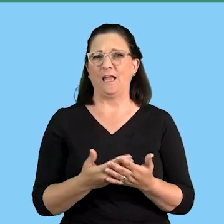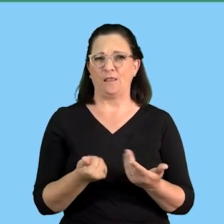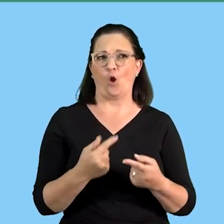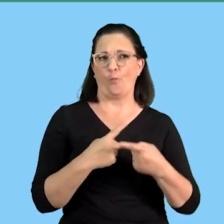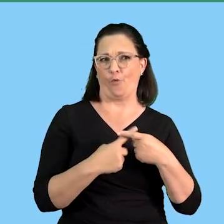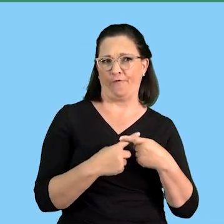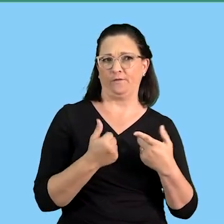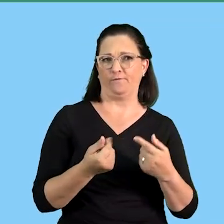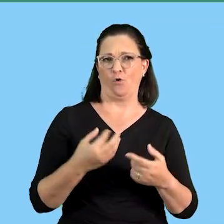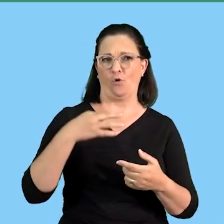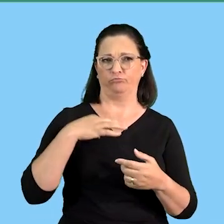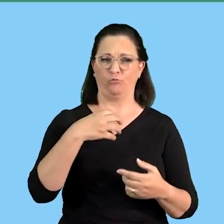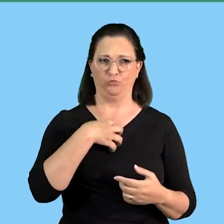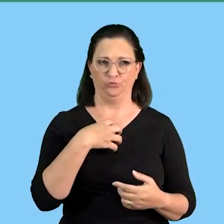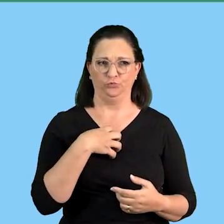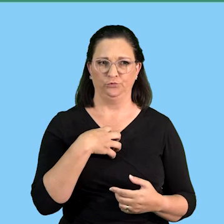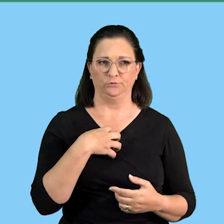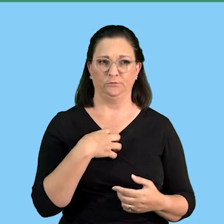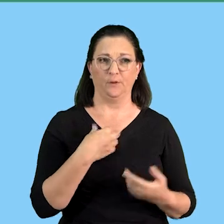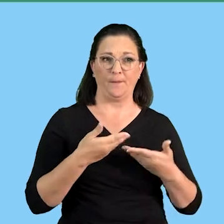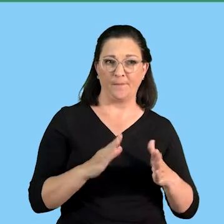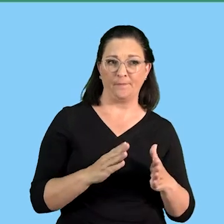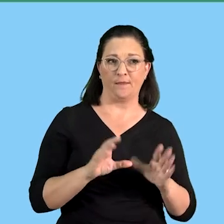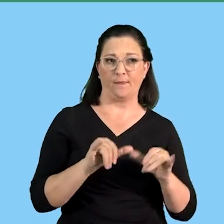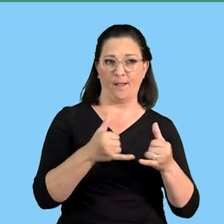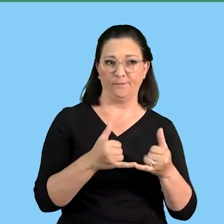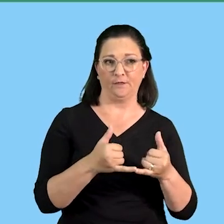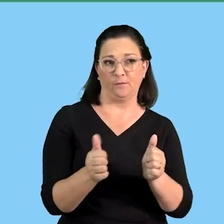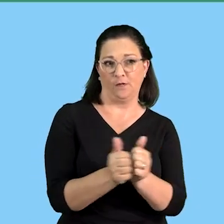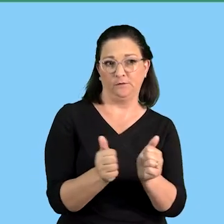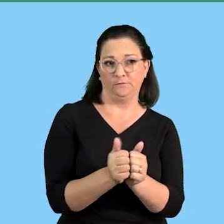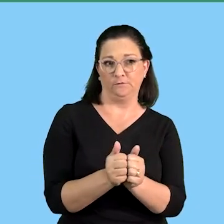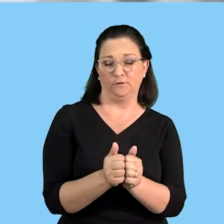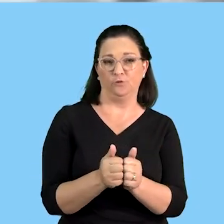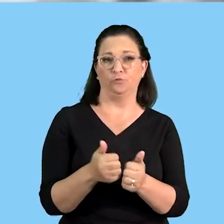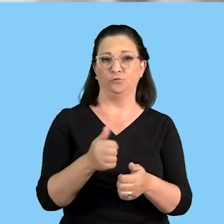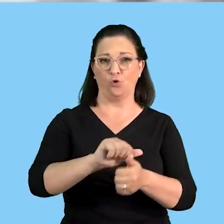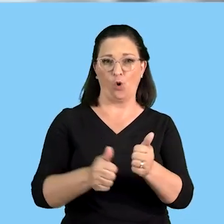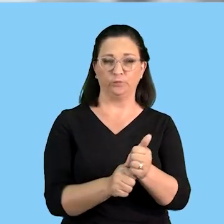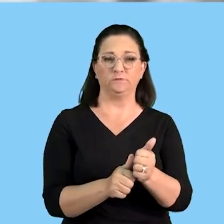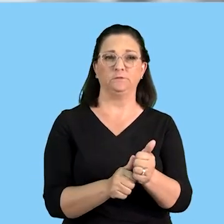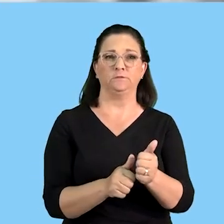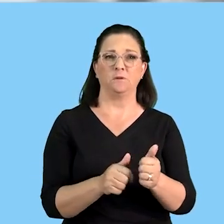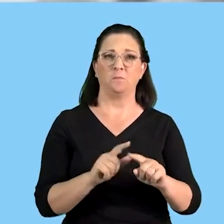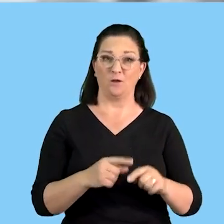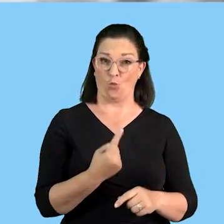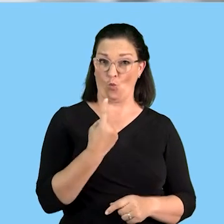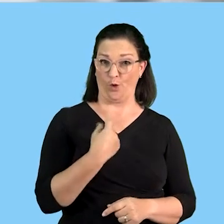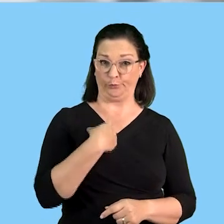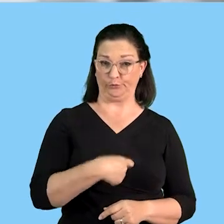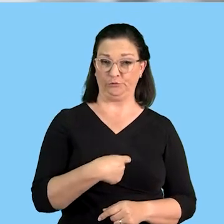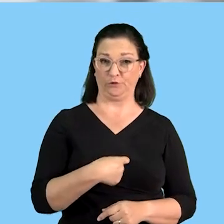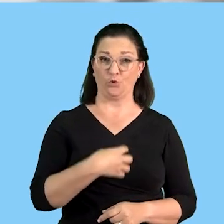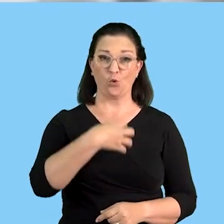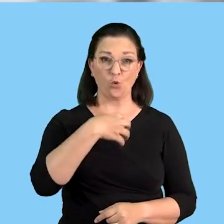company, partnership, cooperative, or sole trader. We know that a business that is owned by one person is